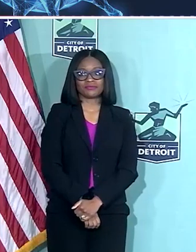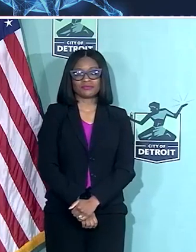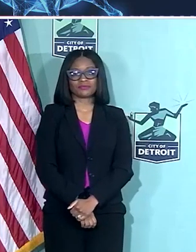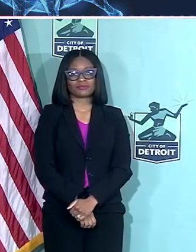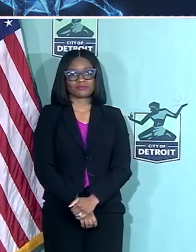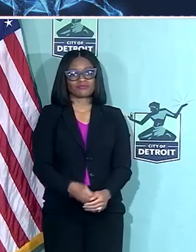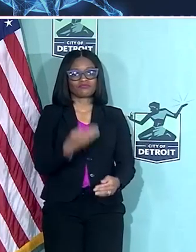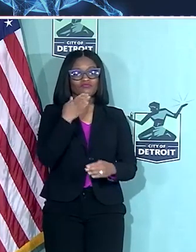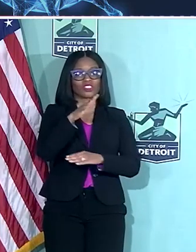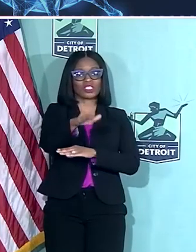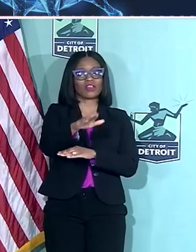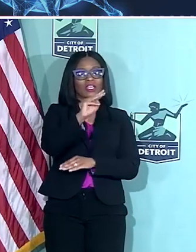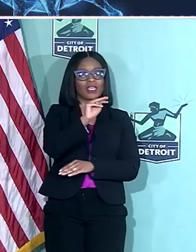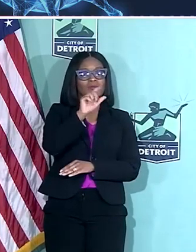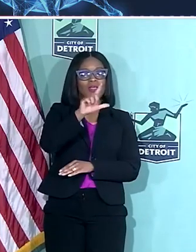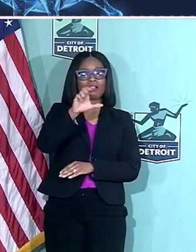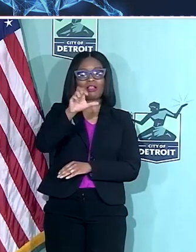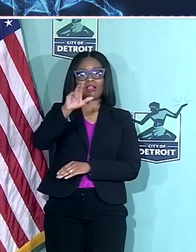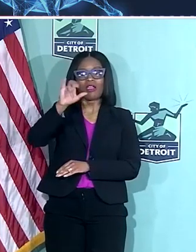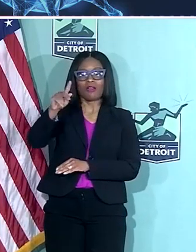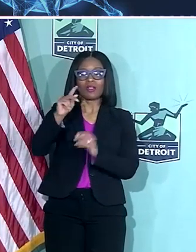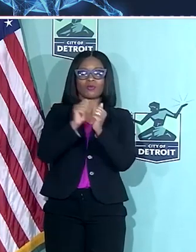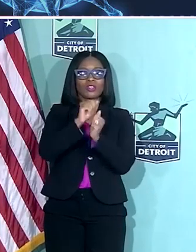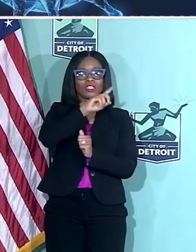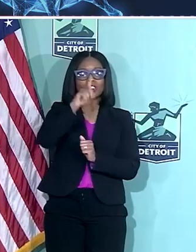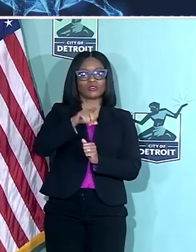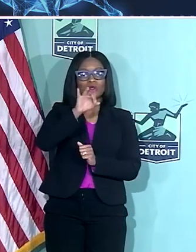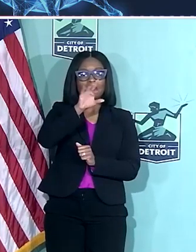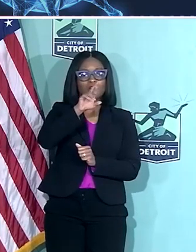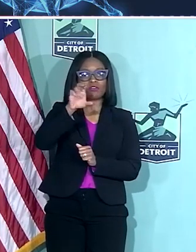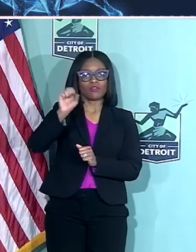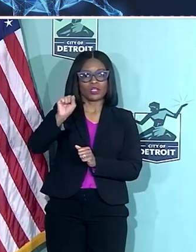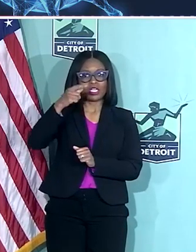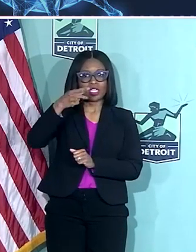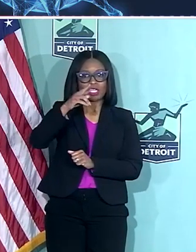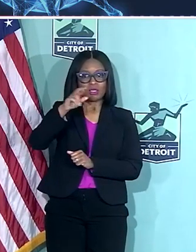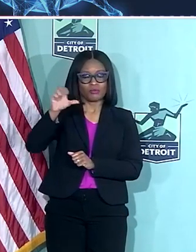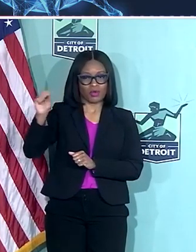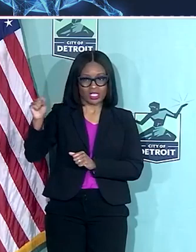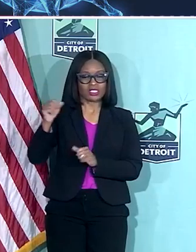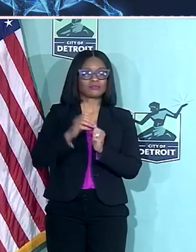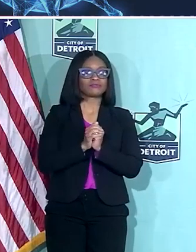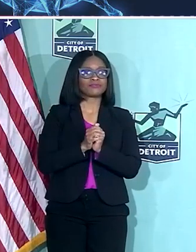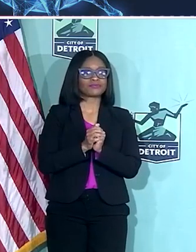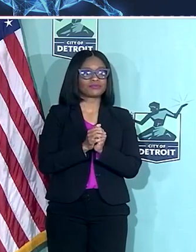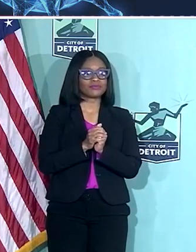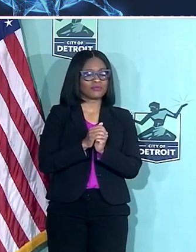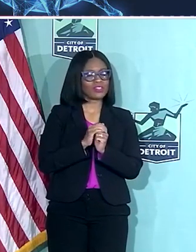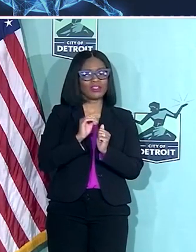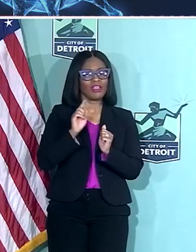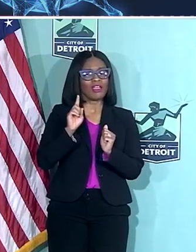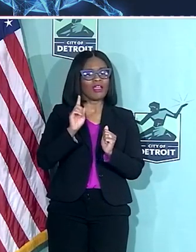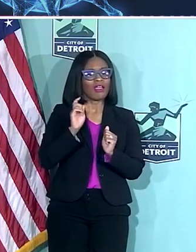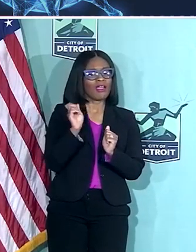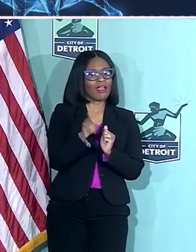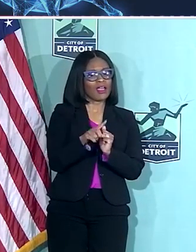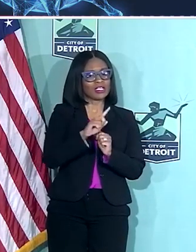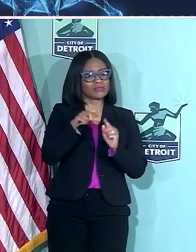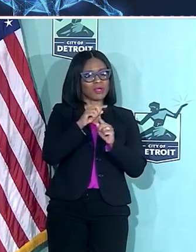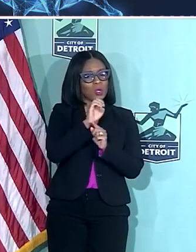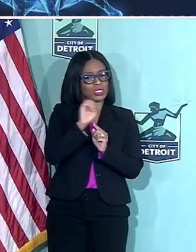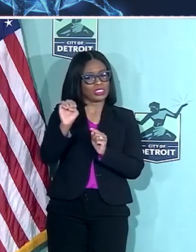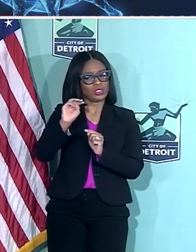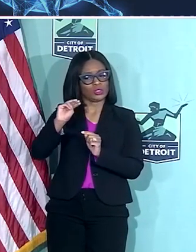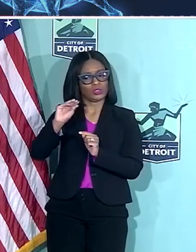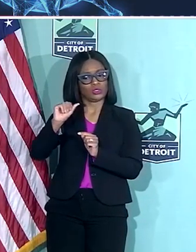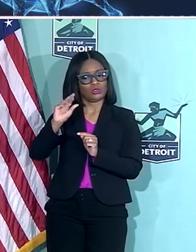Good afternoon. ML Elric with the Detroit Free Press. I wanted to ask about Eastern Market. Eastern Market can